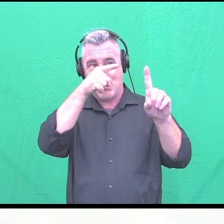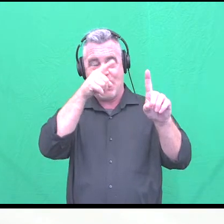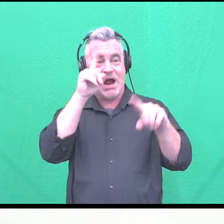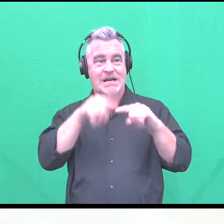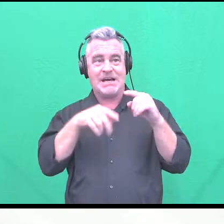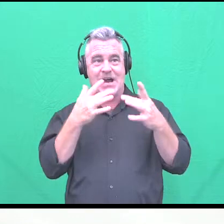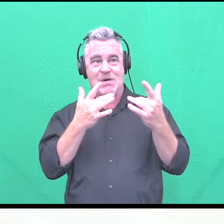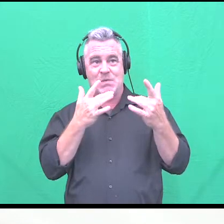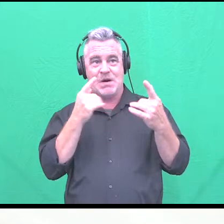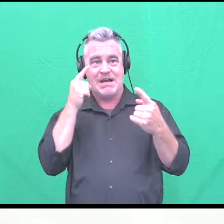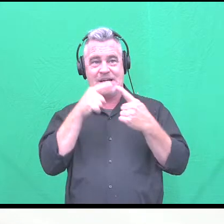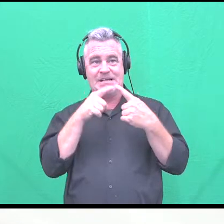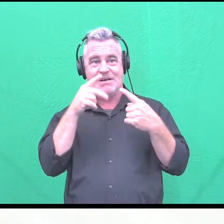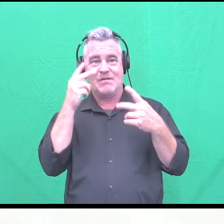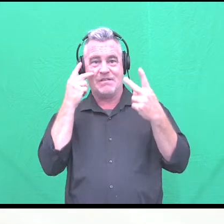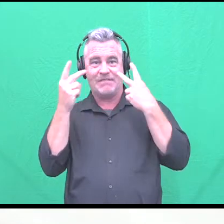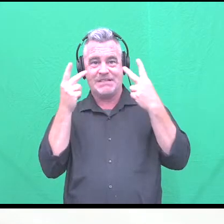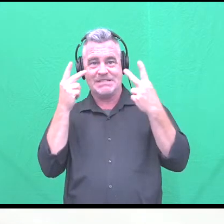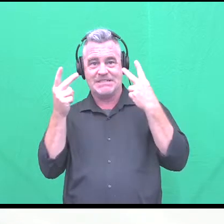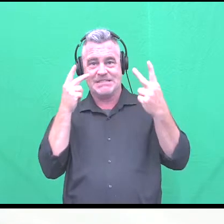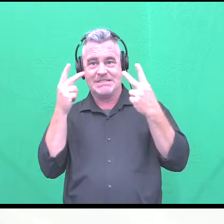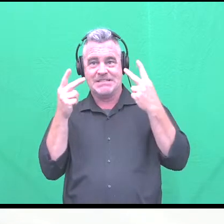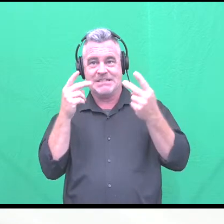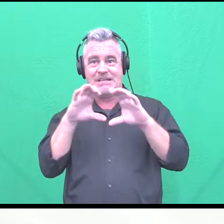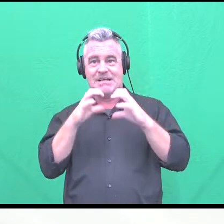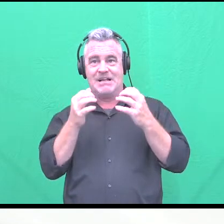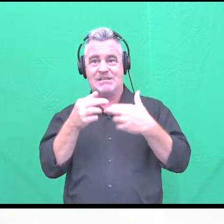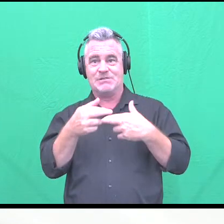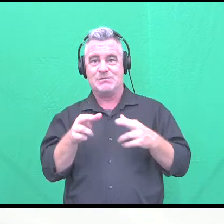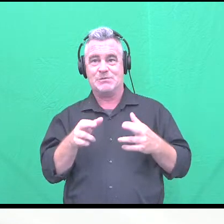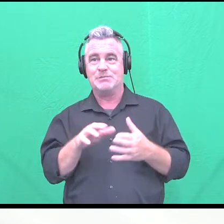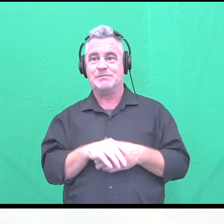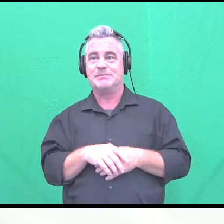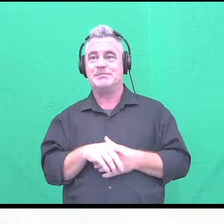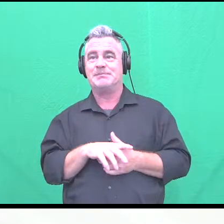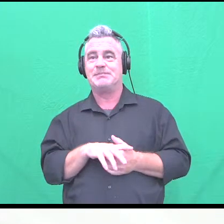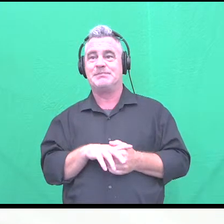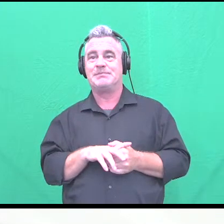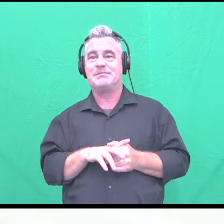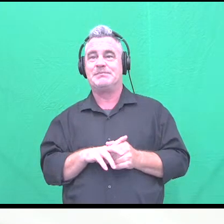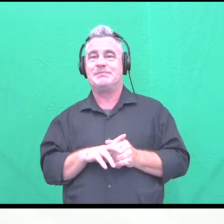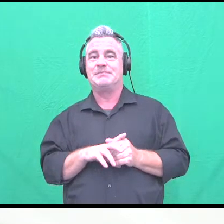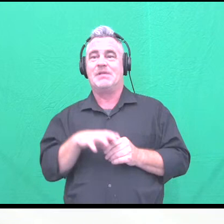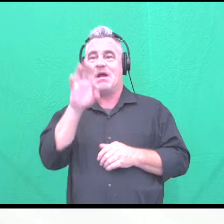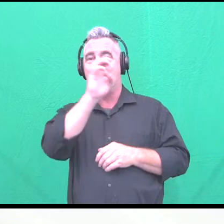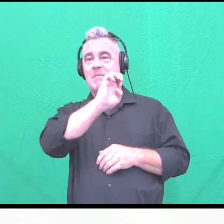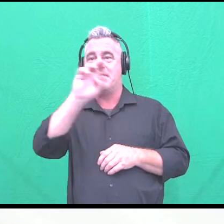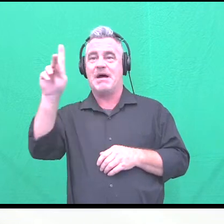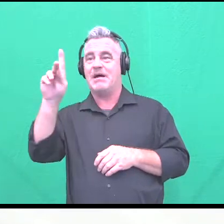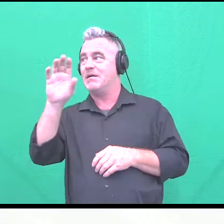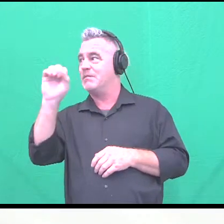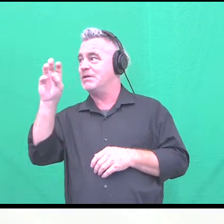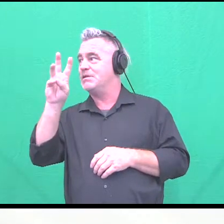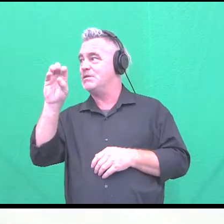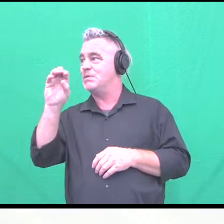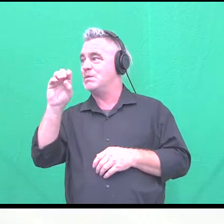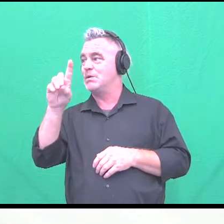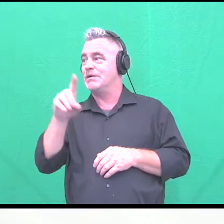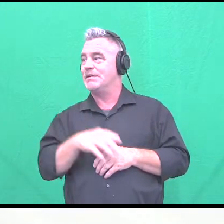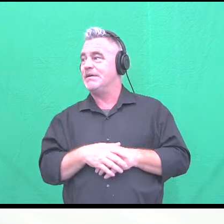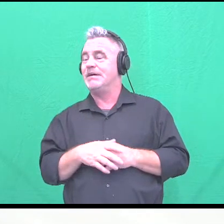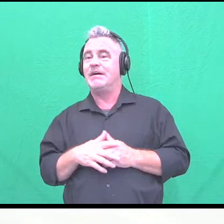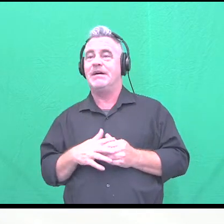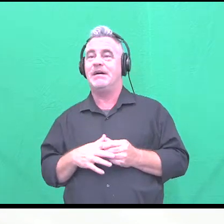get out there and visit those classrooms next week. So with that, back to you, President Wood. Thank you. Thank you.